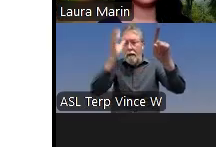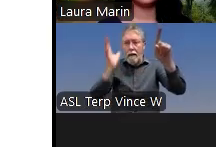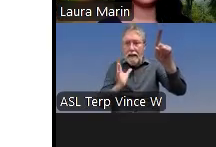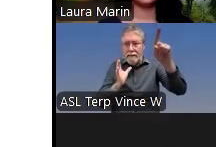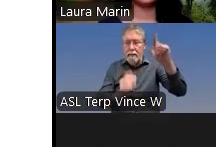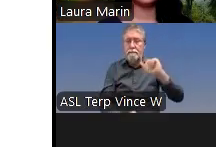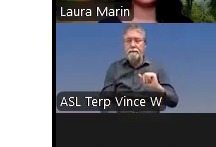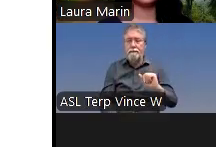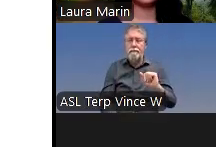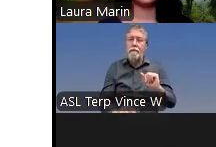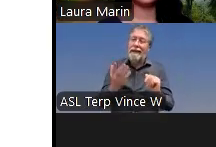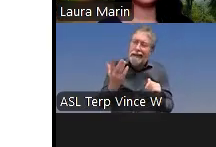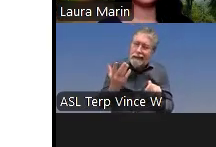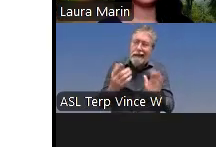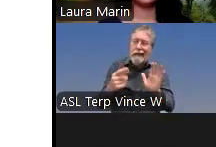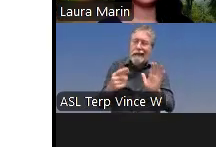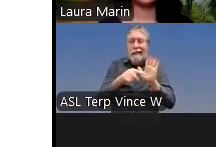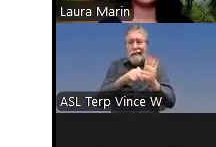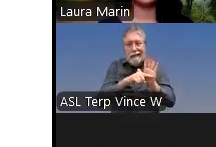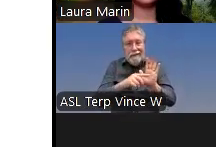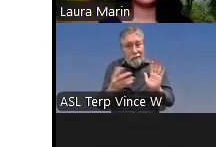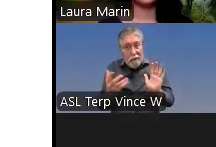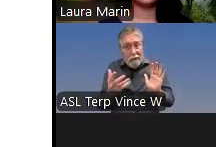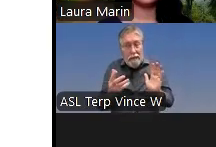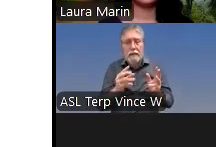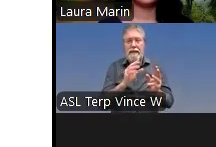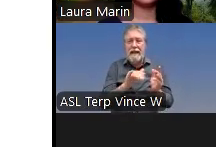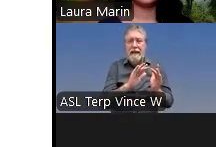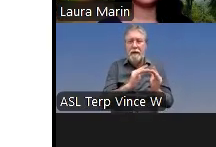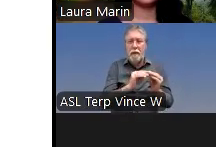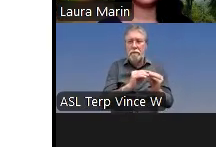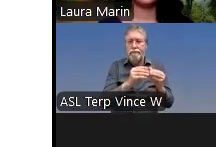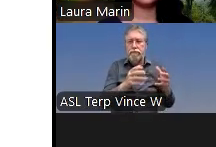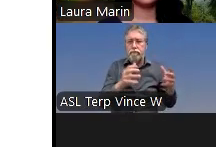The downside here is that the network grew steadily during